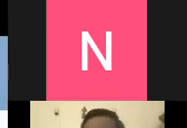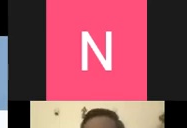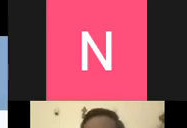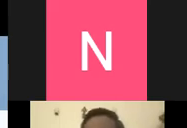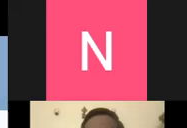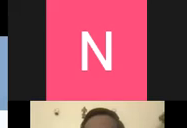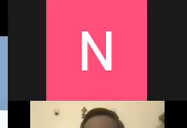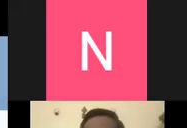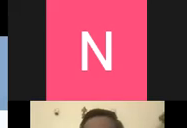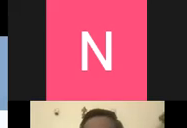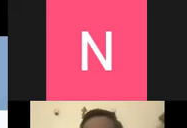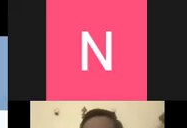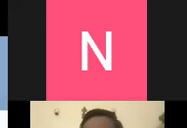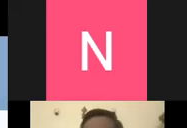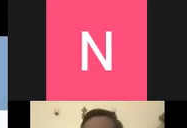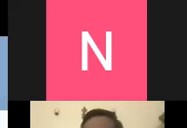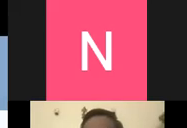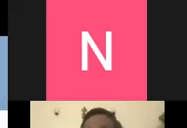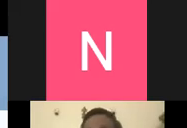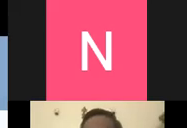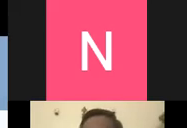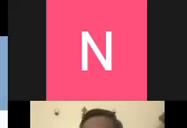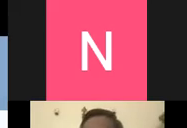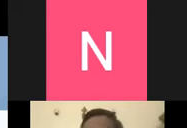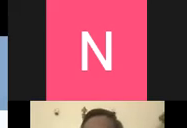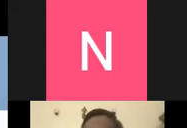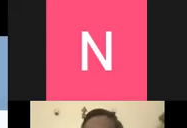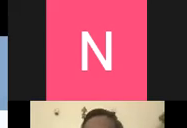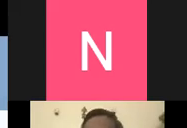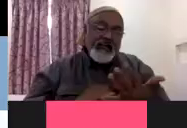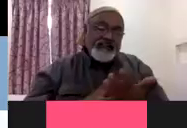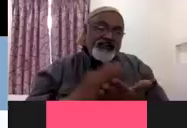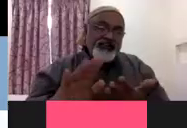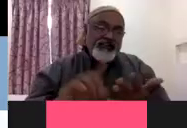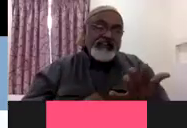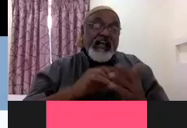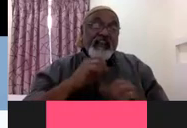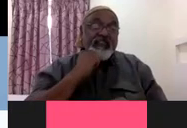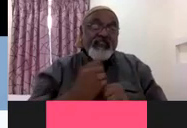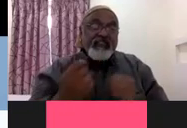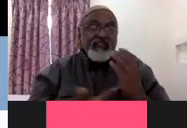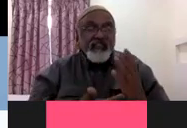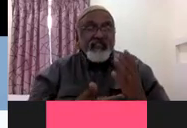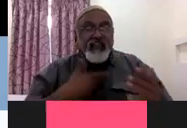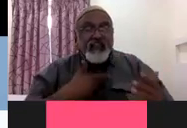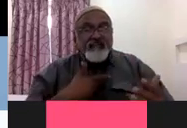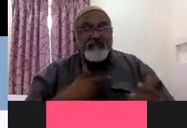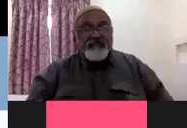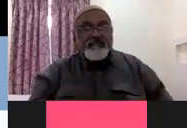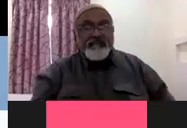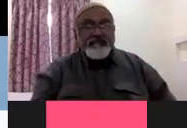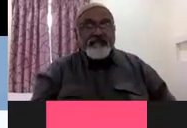Arun is here. I can see Nilesh is here. So happy that they will be with me in this session.